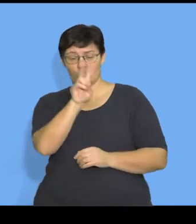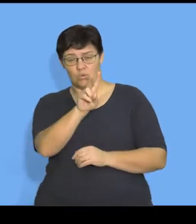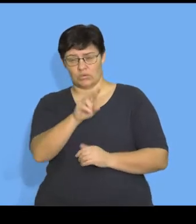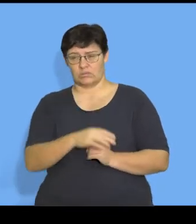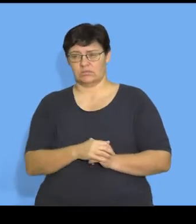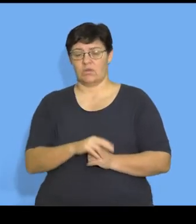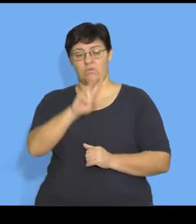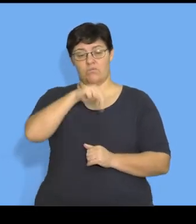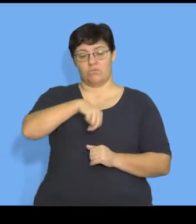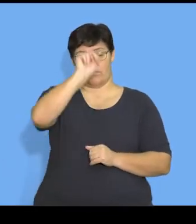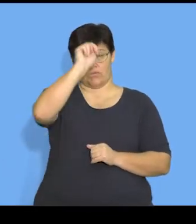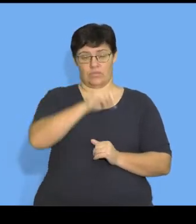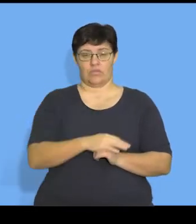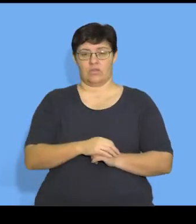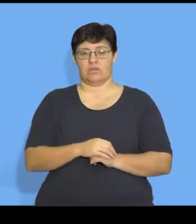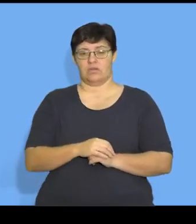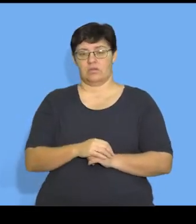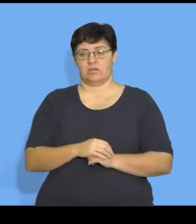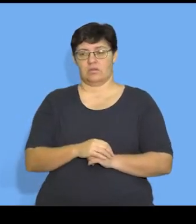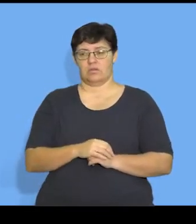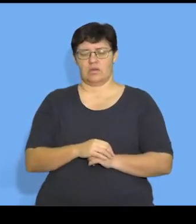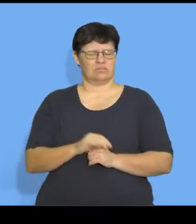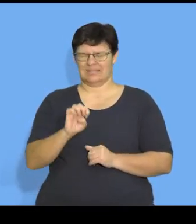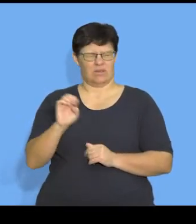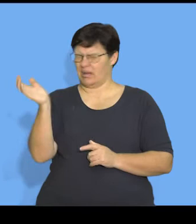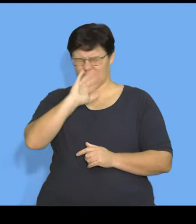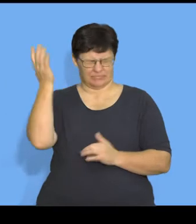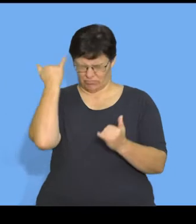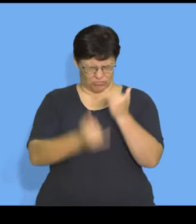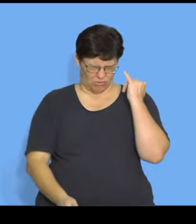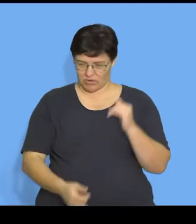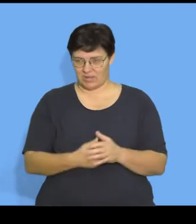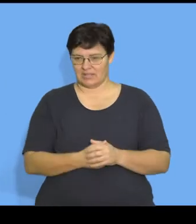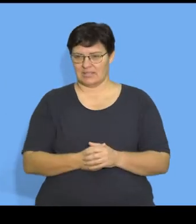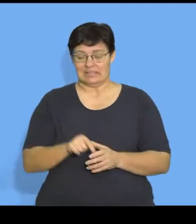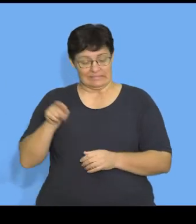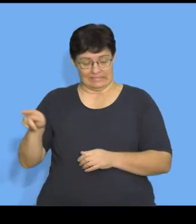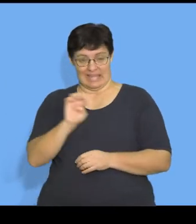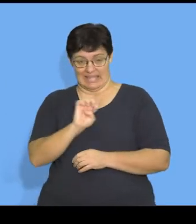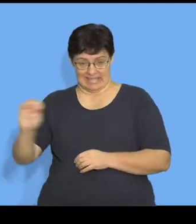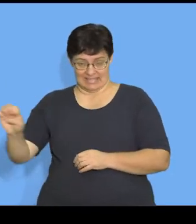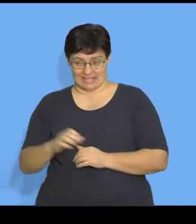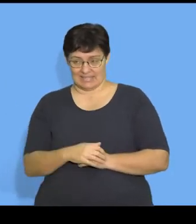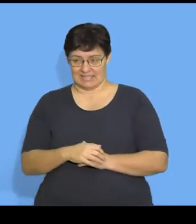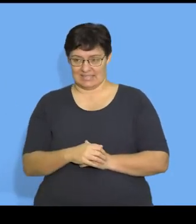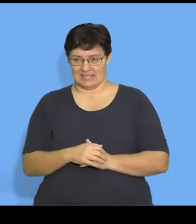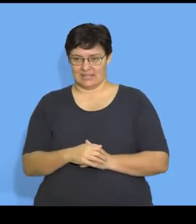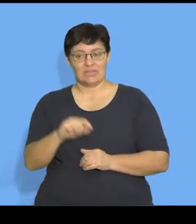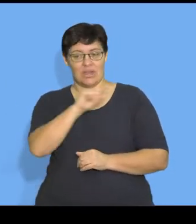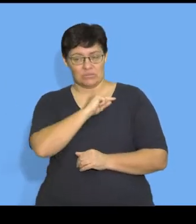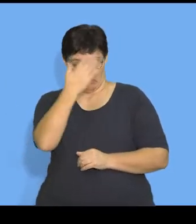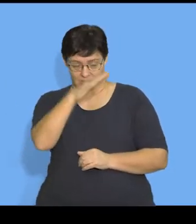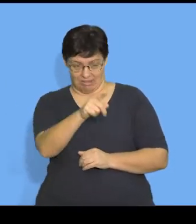north, that's south, oh, that's not south, that's east. This is why you have to learn